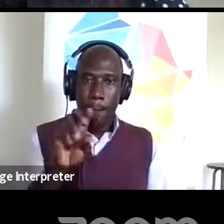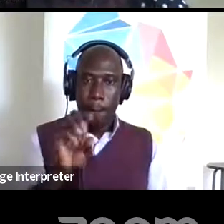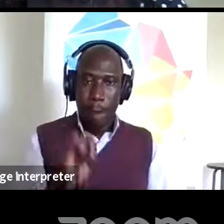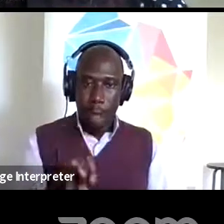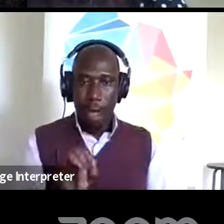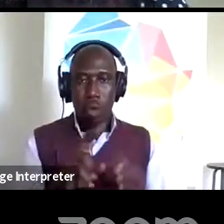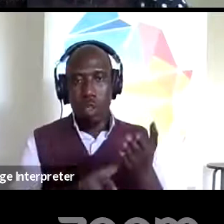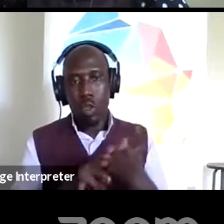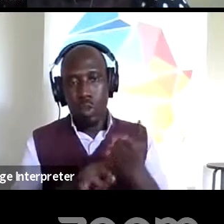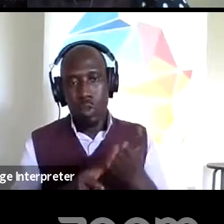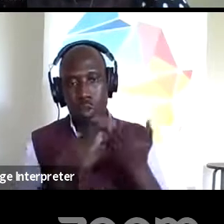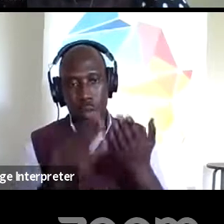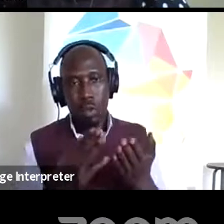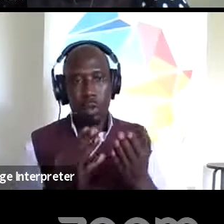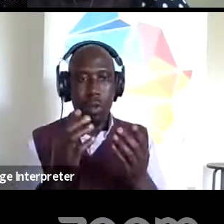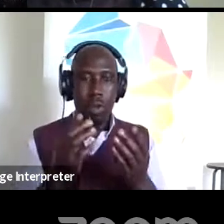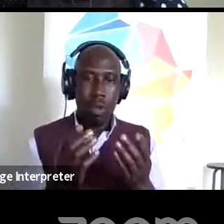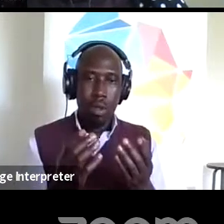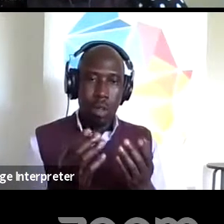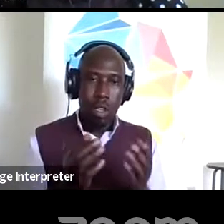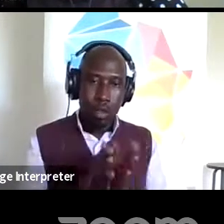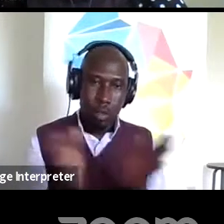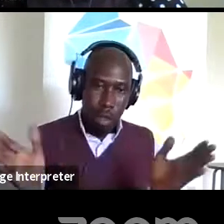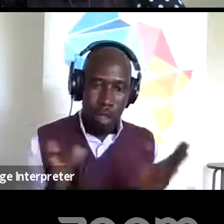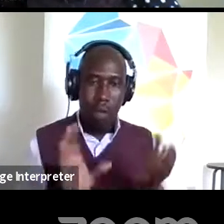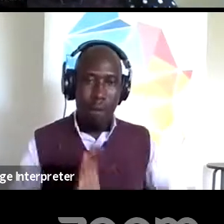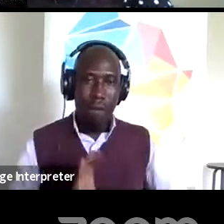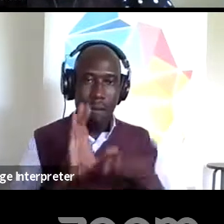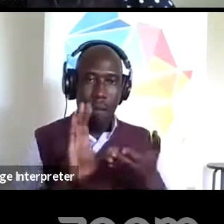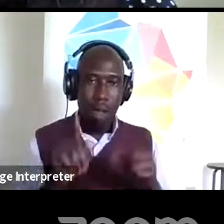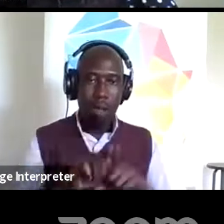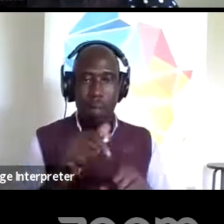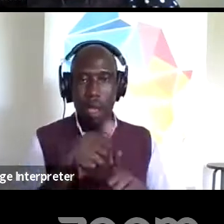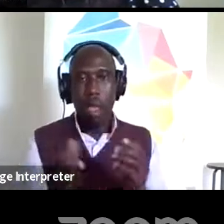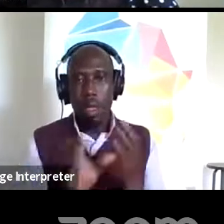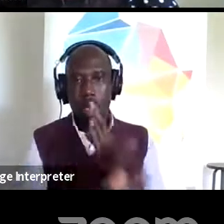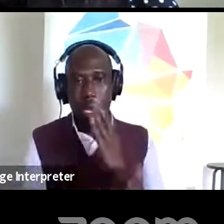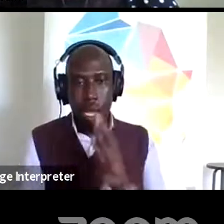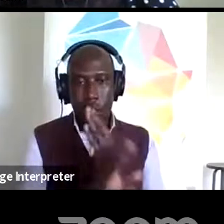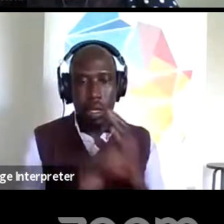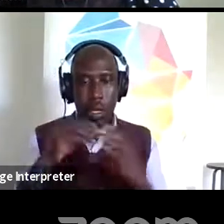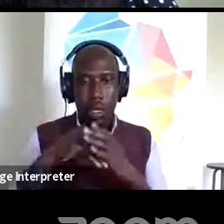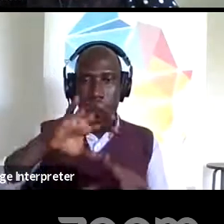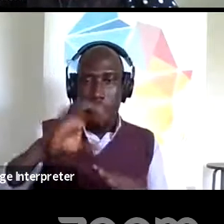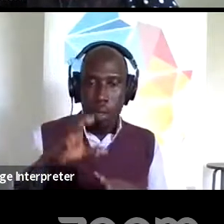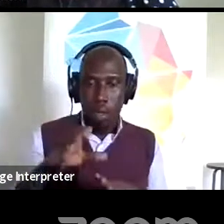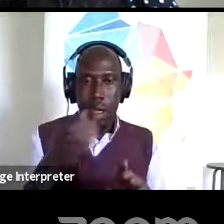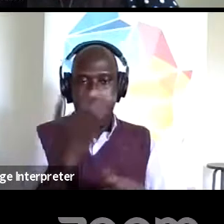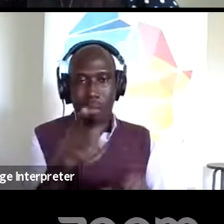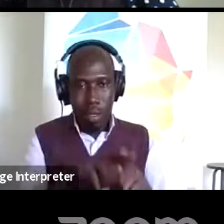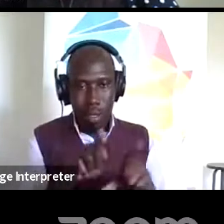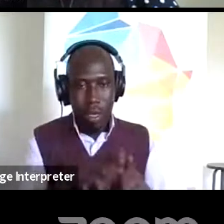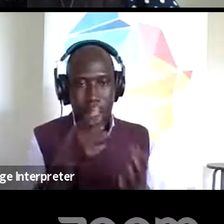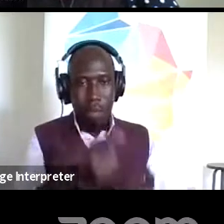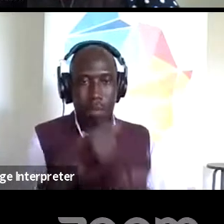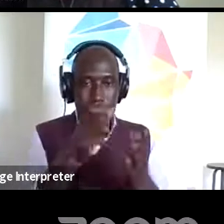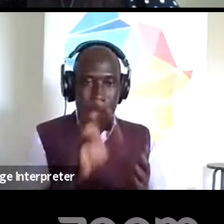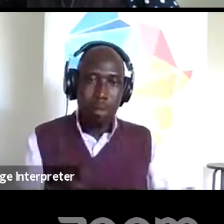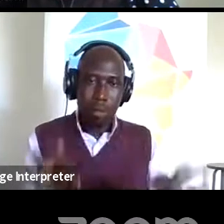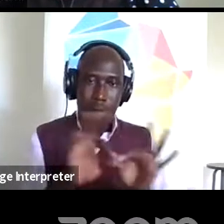utilize universal services funds. Also, for the other countries that are in the region that have such funds, it's important